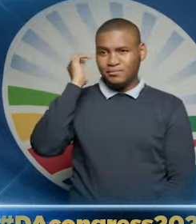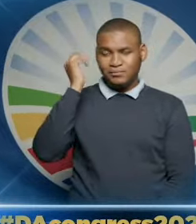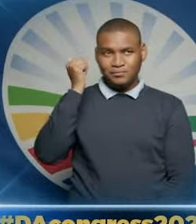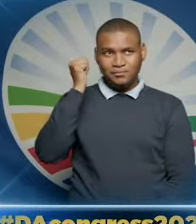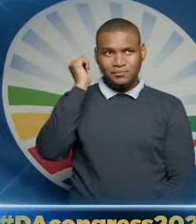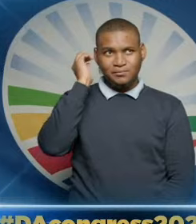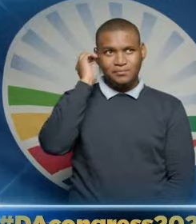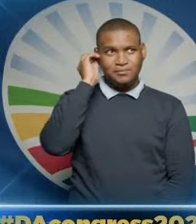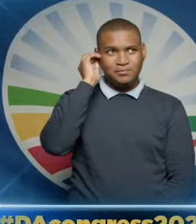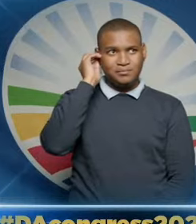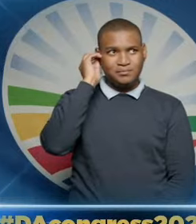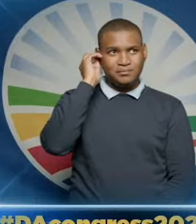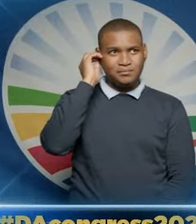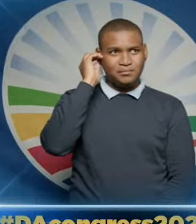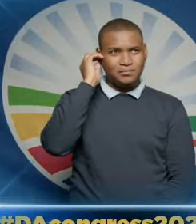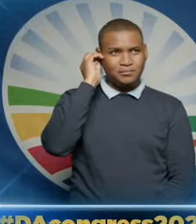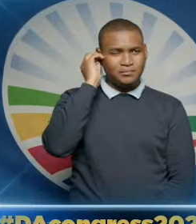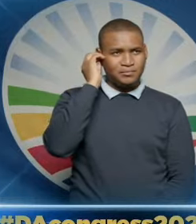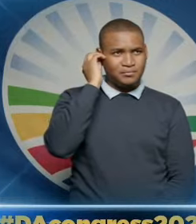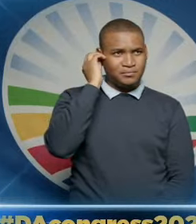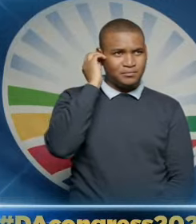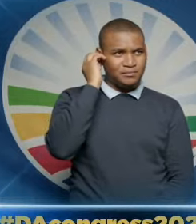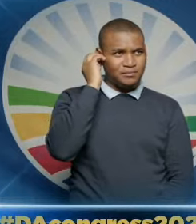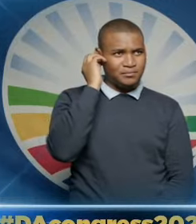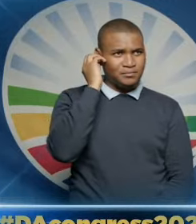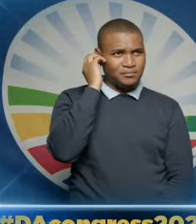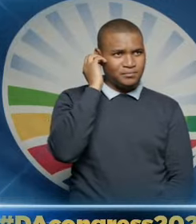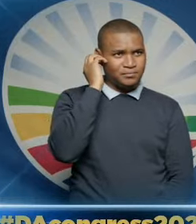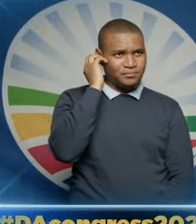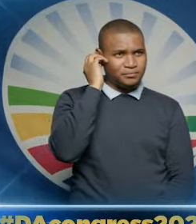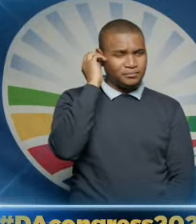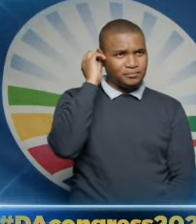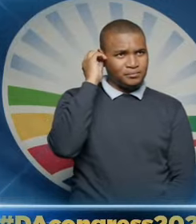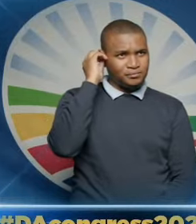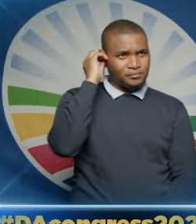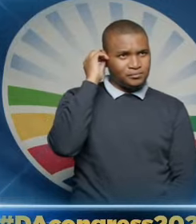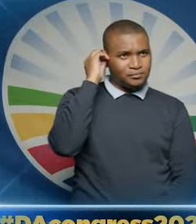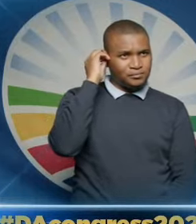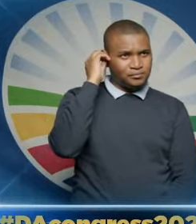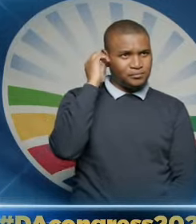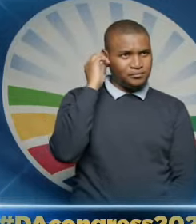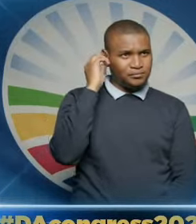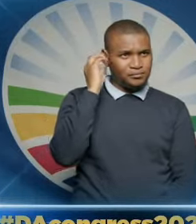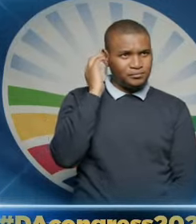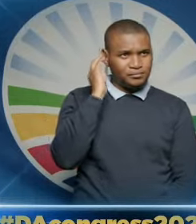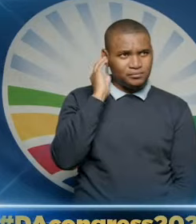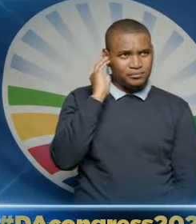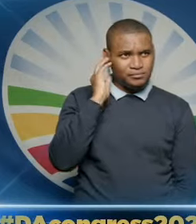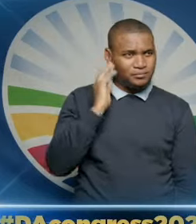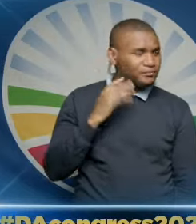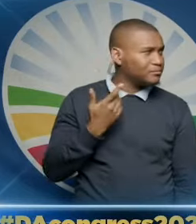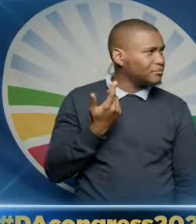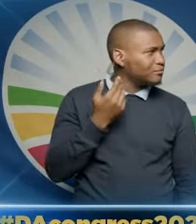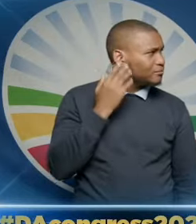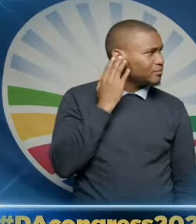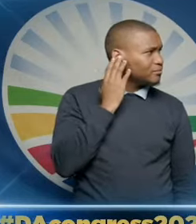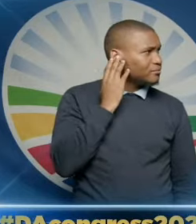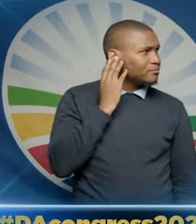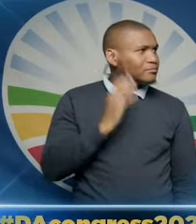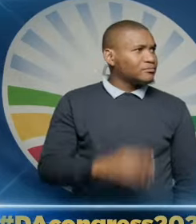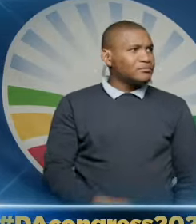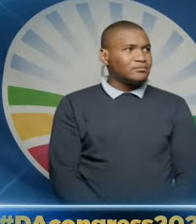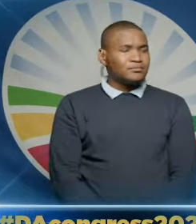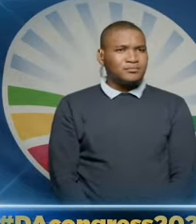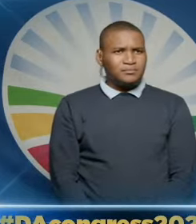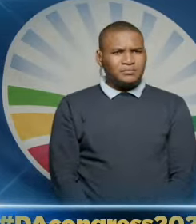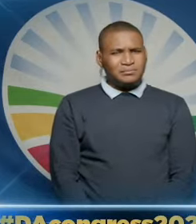mandate. And there are so many political parties that are these pop-up parties where you just have individuals who appoint themselves and appoint their leaders. And